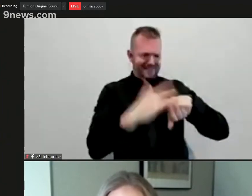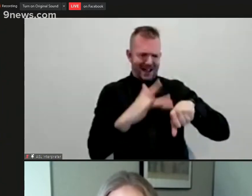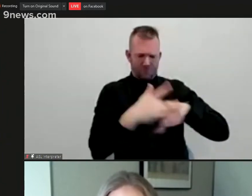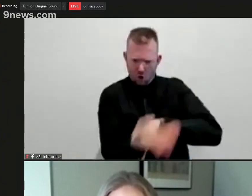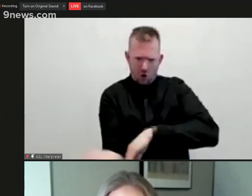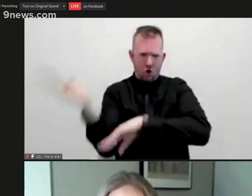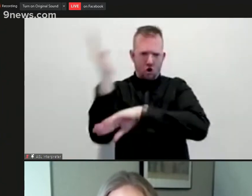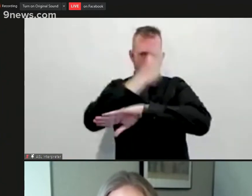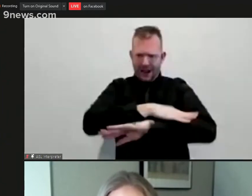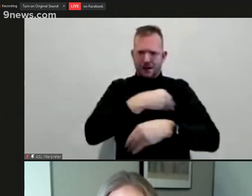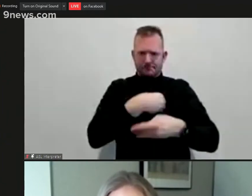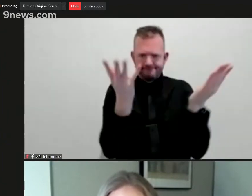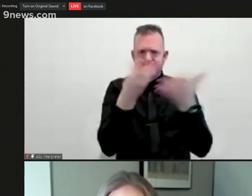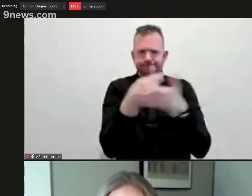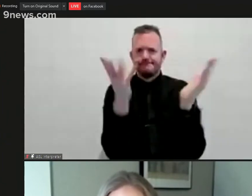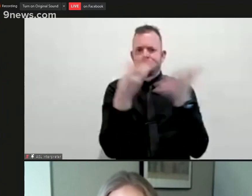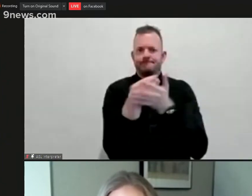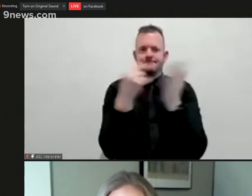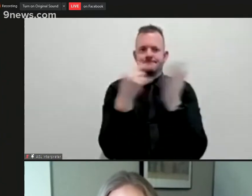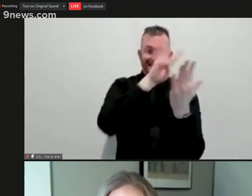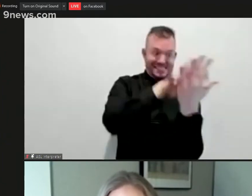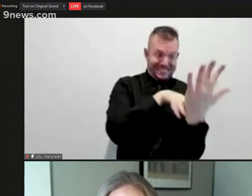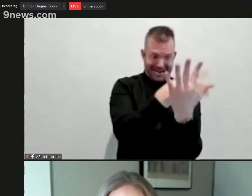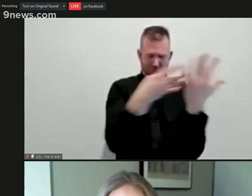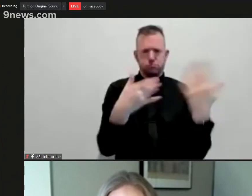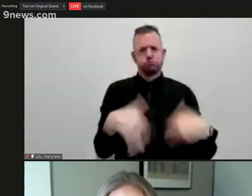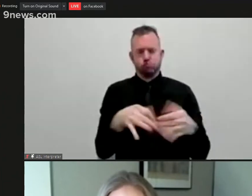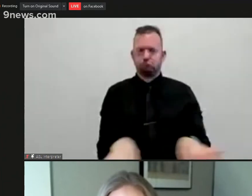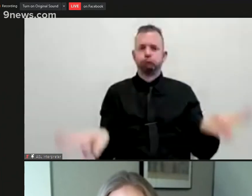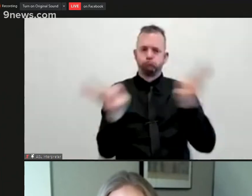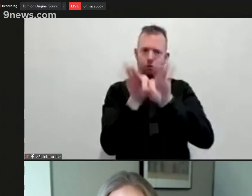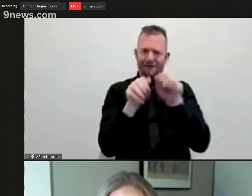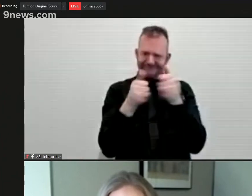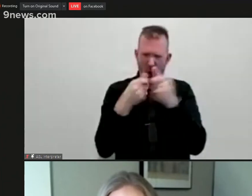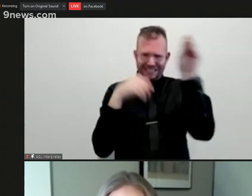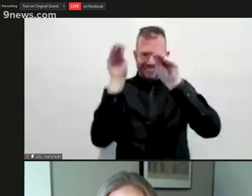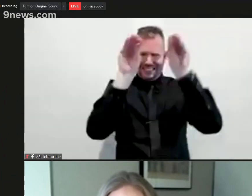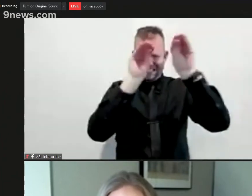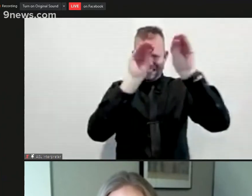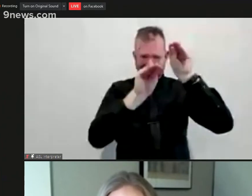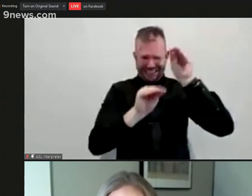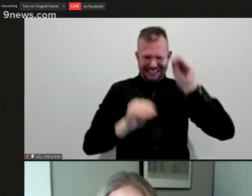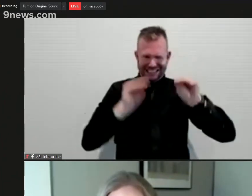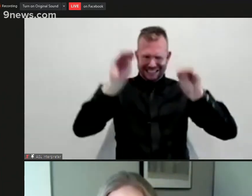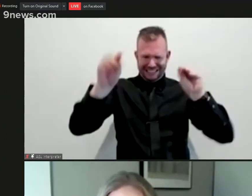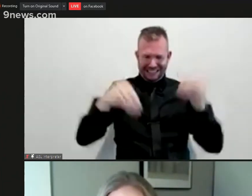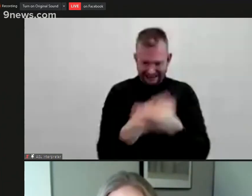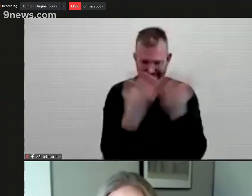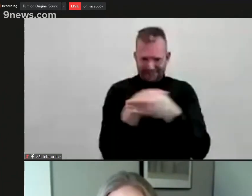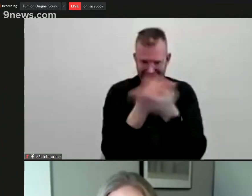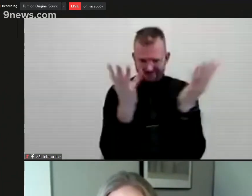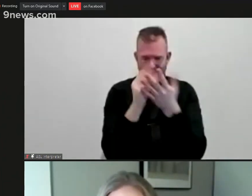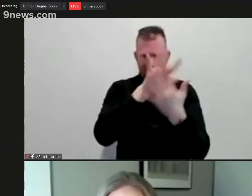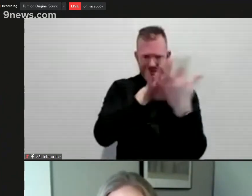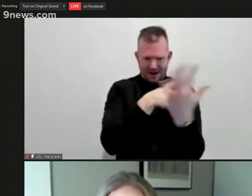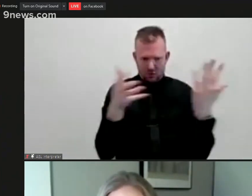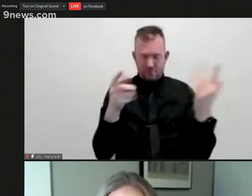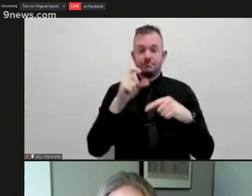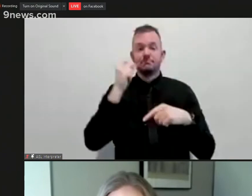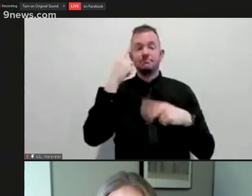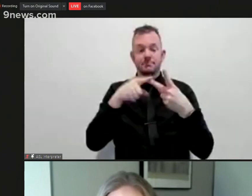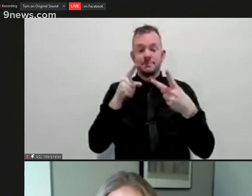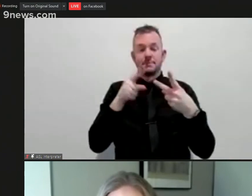these mass vaccination sites. And then also, and some ambulance services in the state too